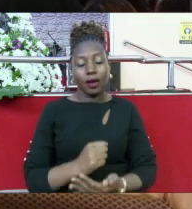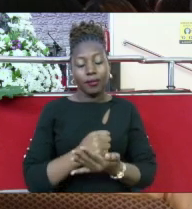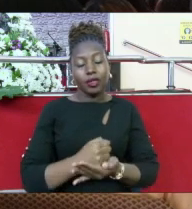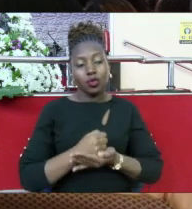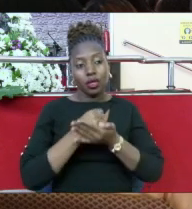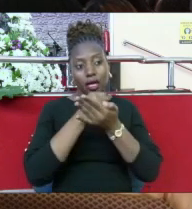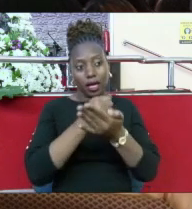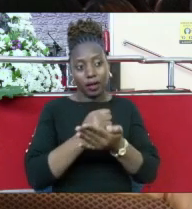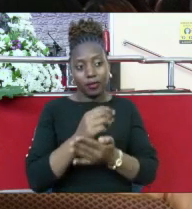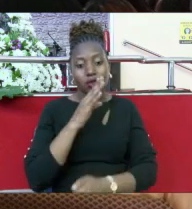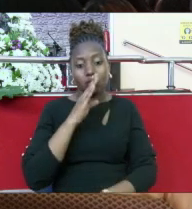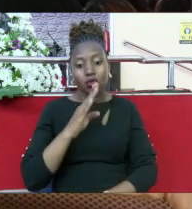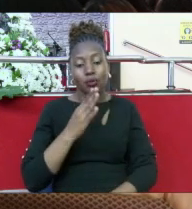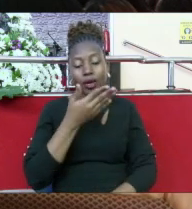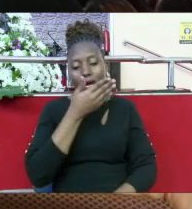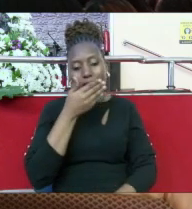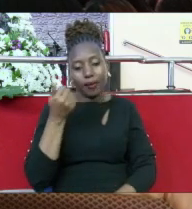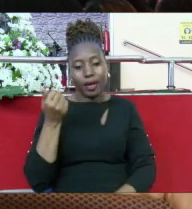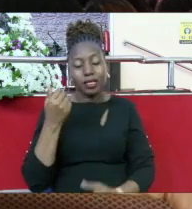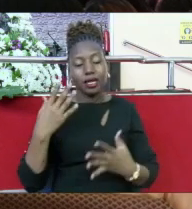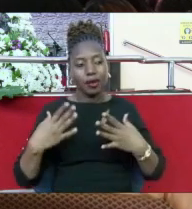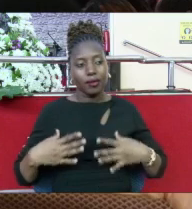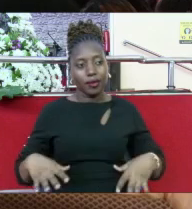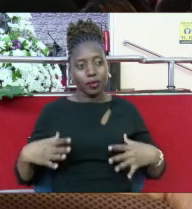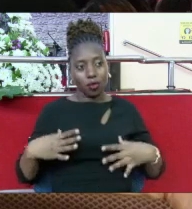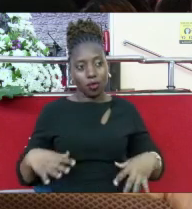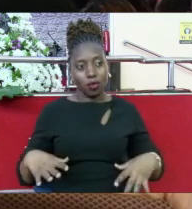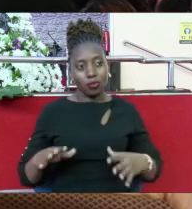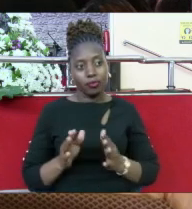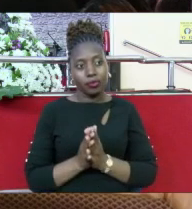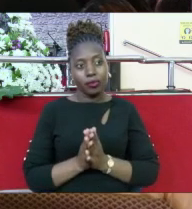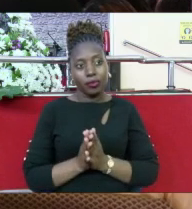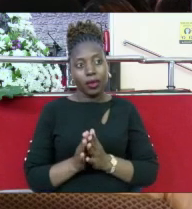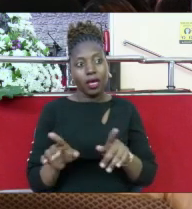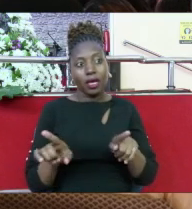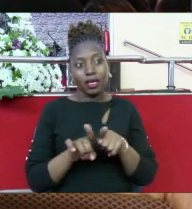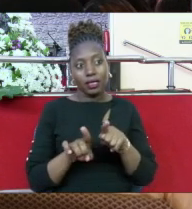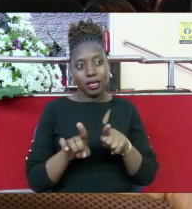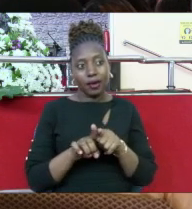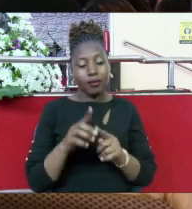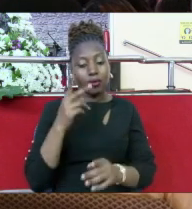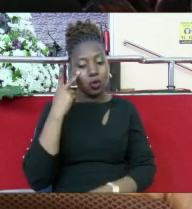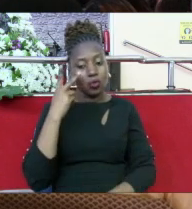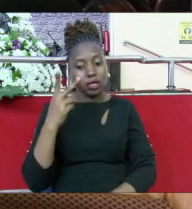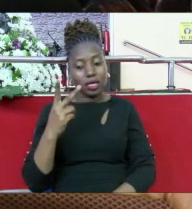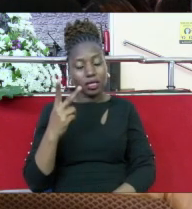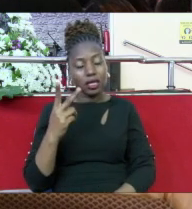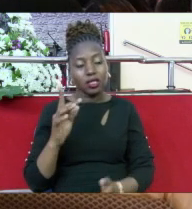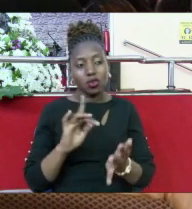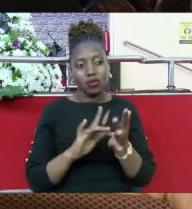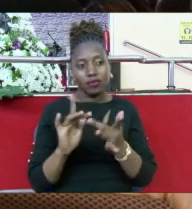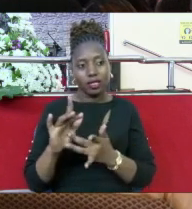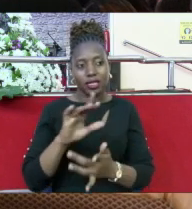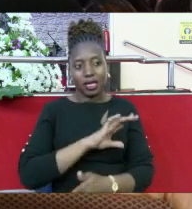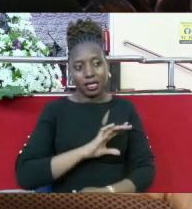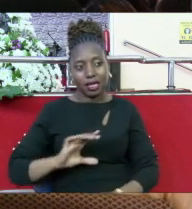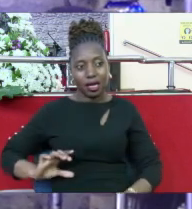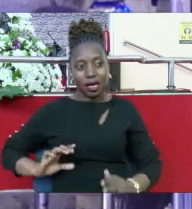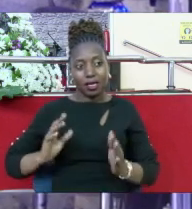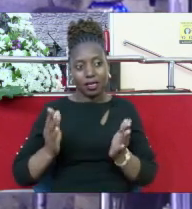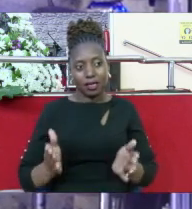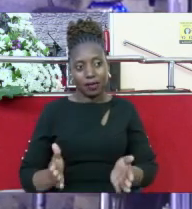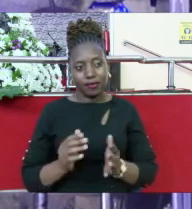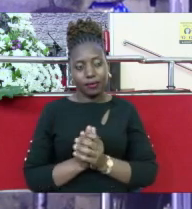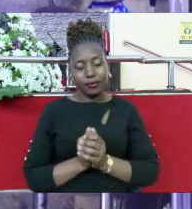to be better people, tukawe watu bora, and be witnesses of Jesus Christ. Na kuwa mashahidi wa Yesu Kristo. And there are